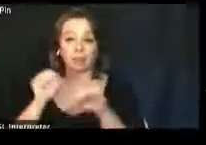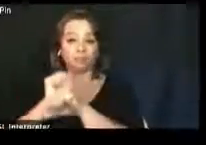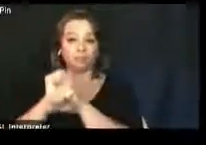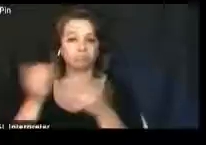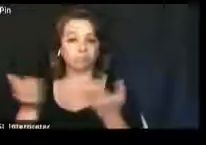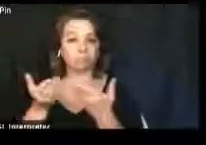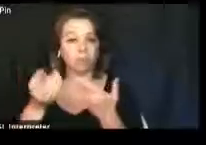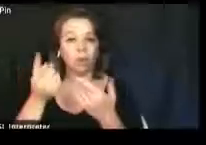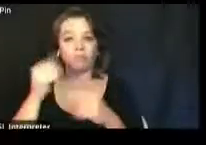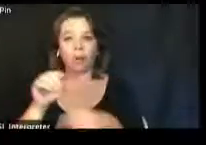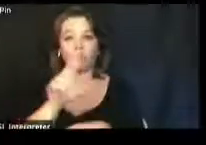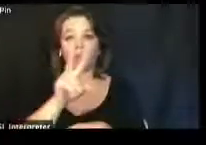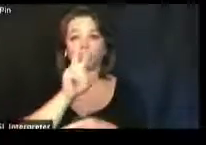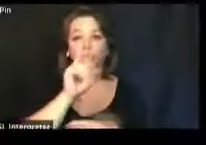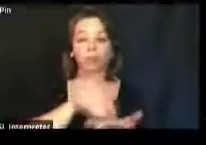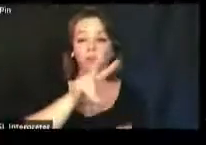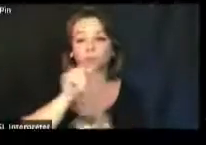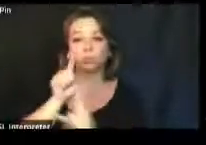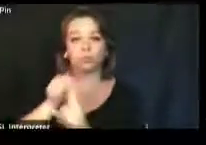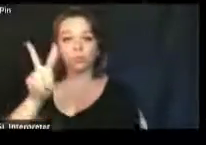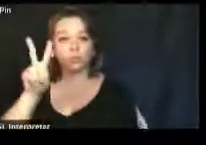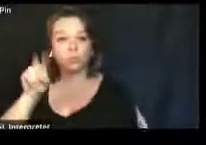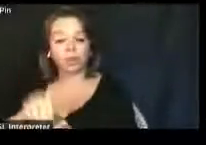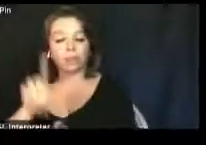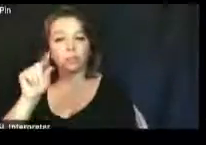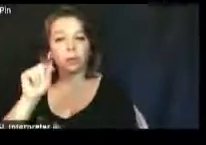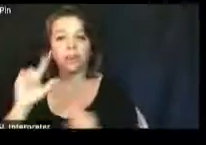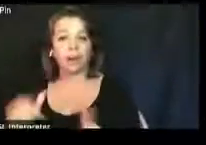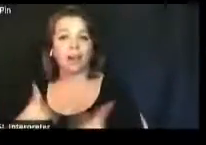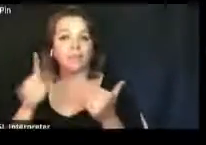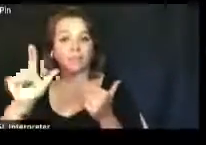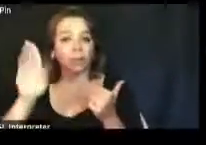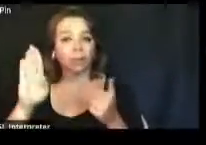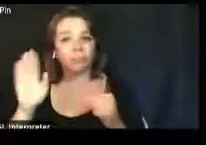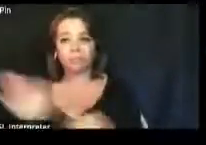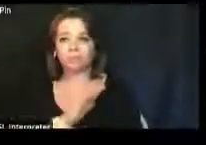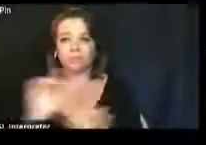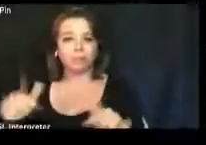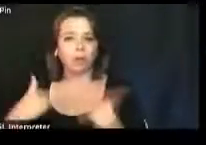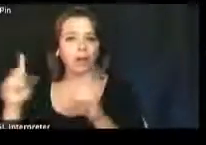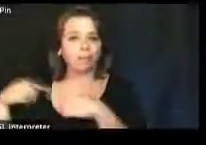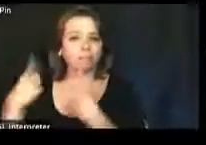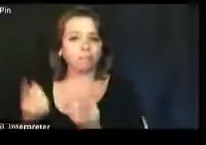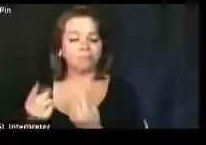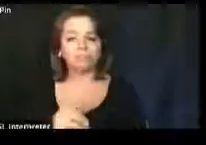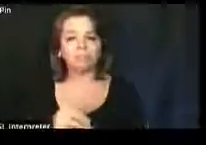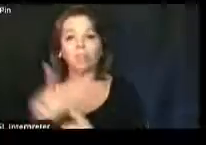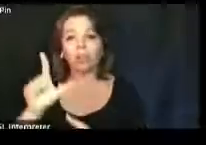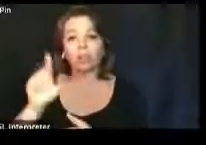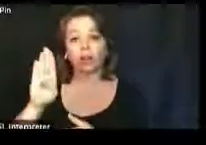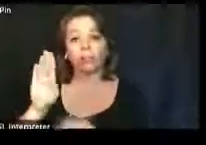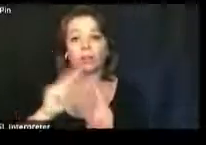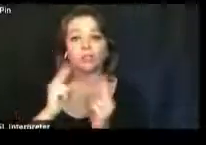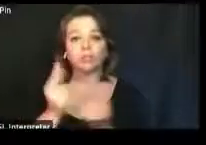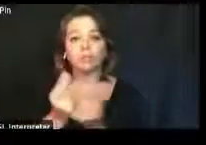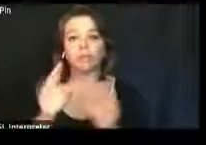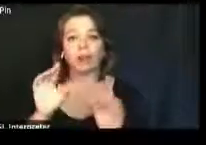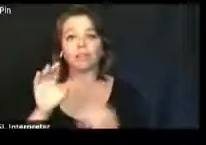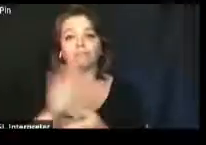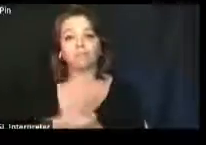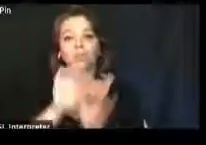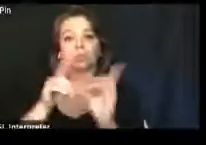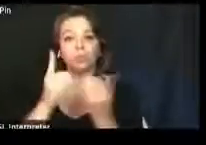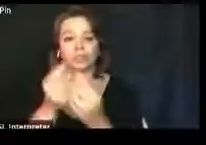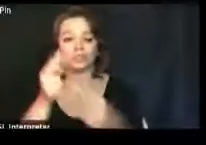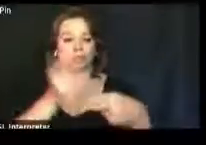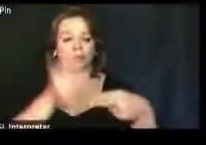2020 and have been a resident of the City of Long Beach for my entire life. The Long Beach Unified School District earned a reputation as one of